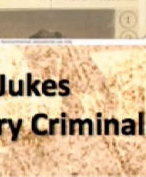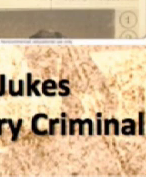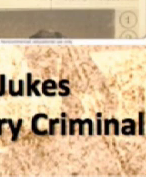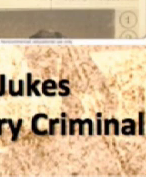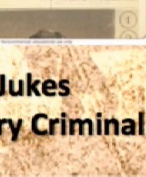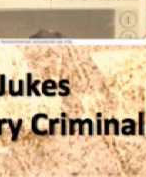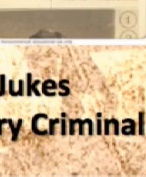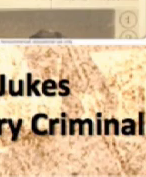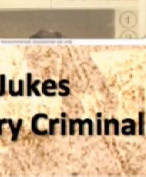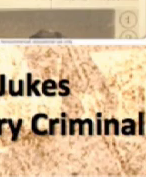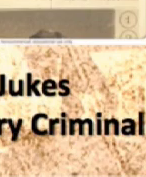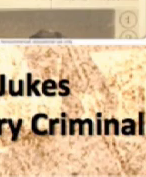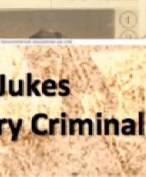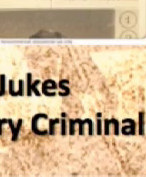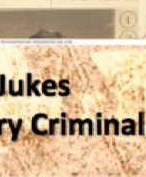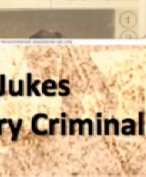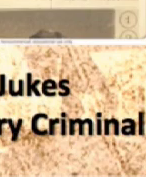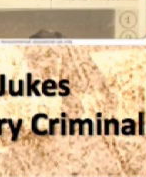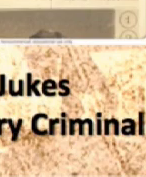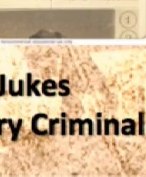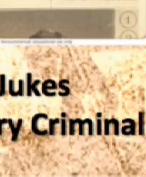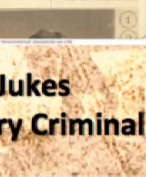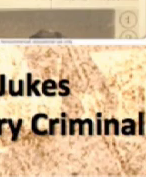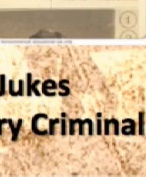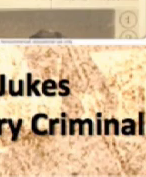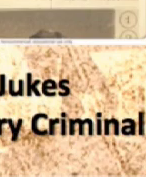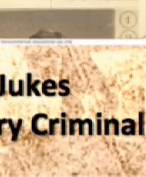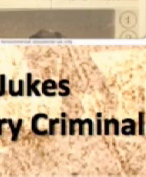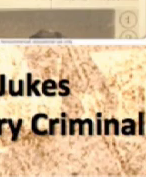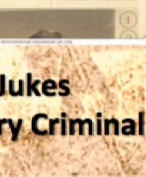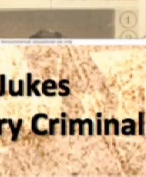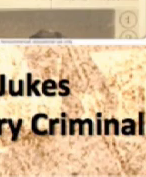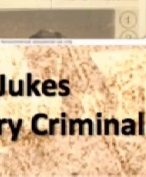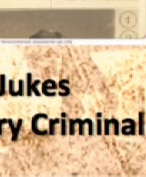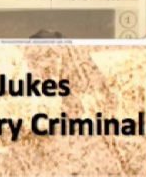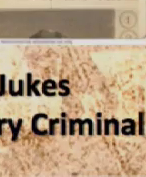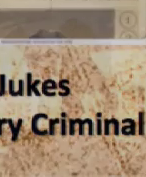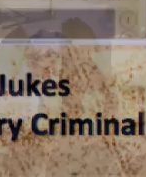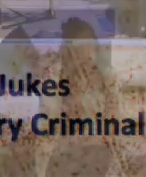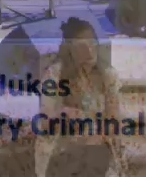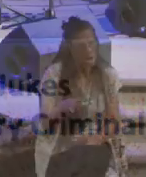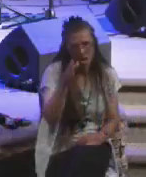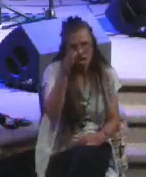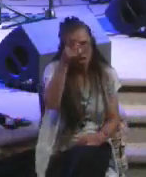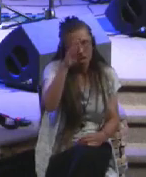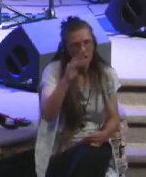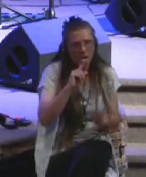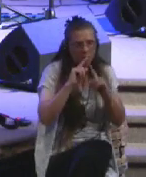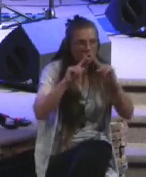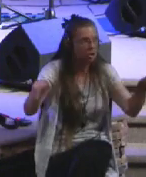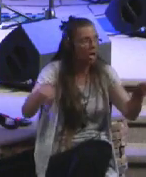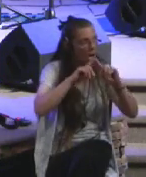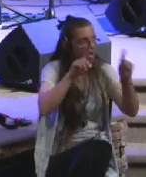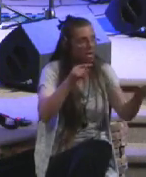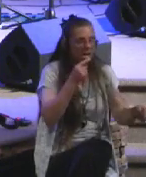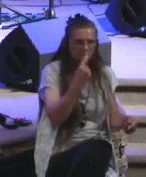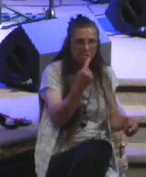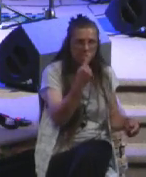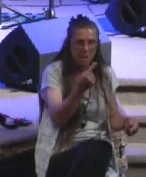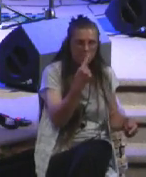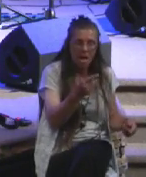that. That's a hellfire brimstone sermon. He was not a hellfire brimstone guy. He was not a shouter and a spitter. Yet